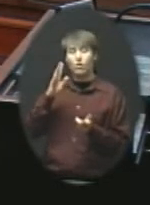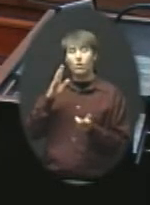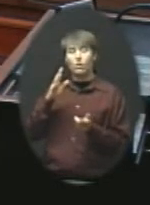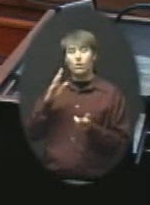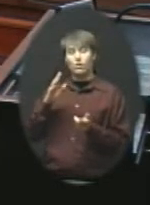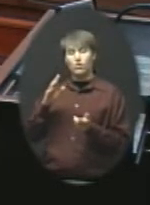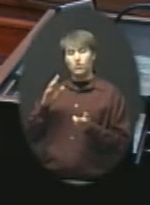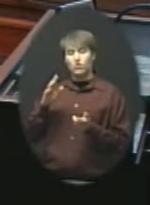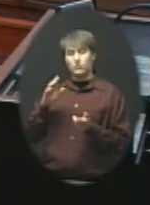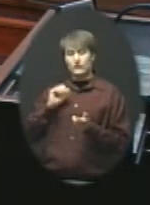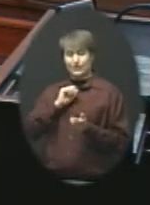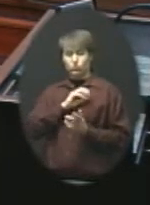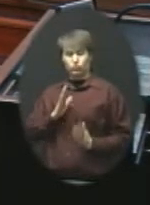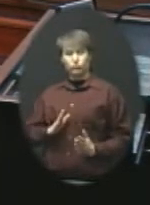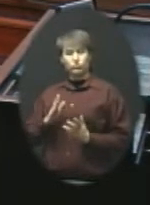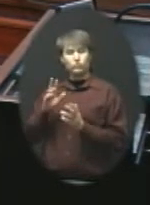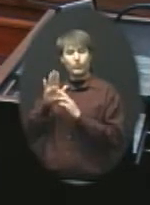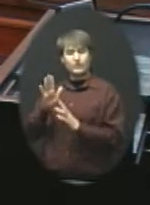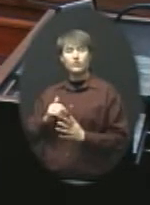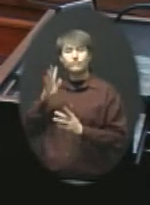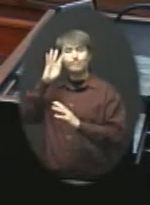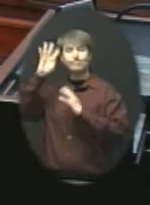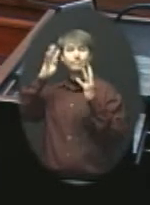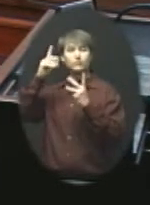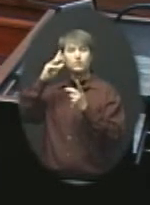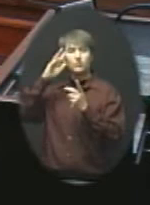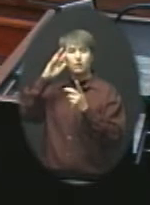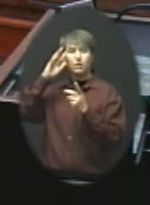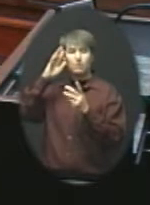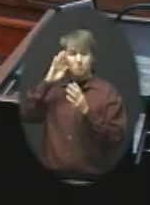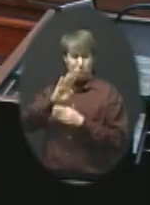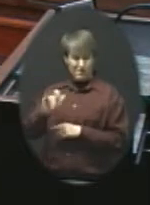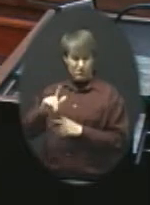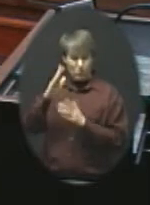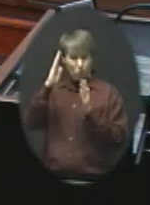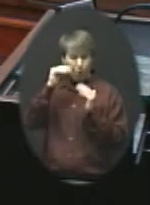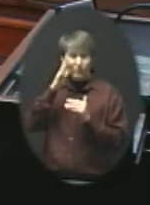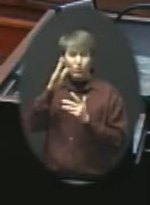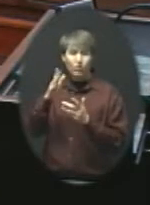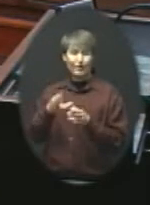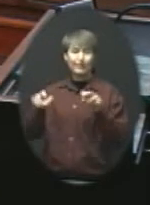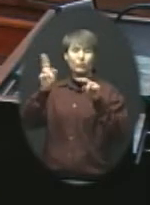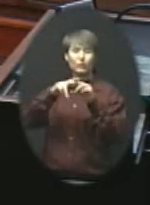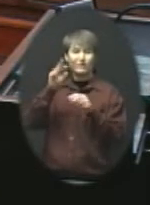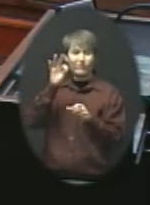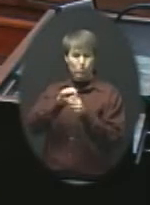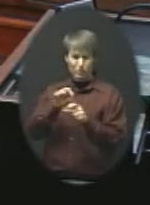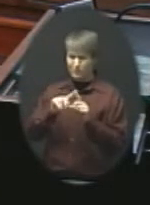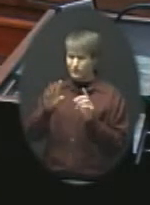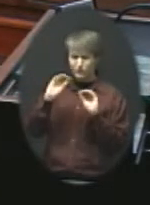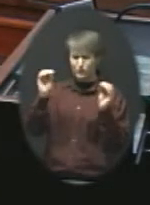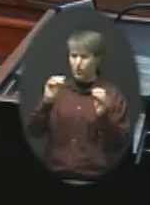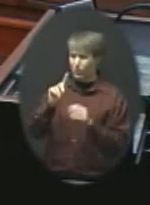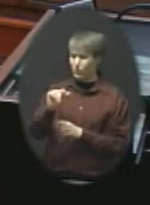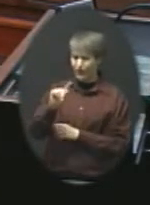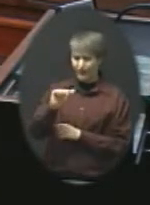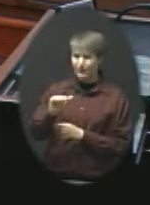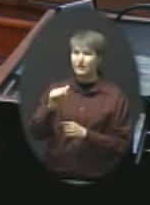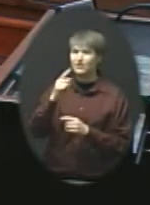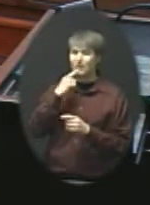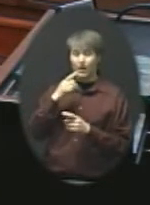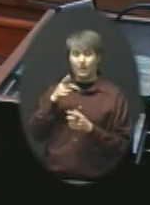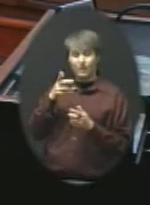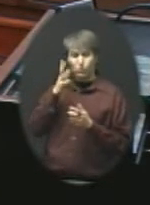would hopefully increase voter turnout. The problem is there's no data to substantiate that these efforts would yield the